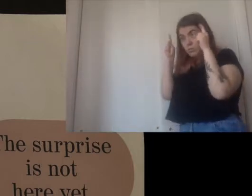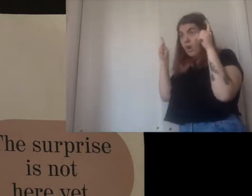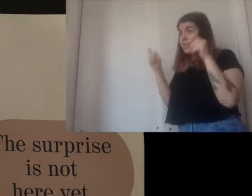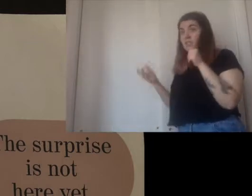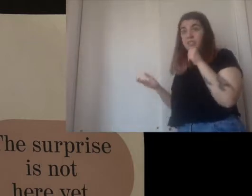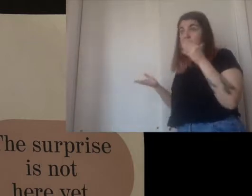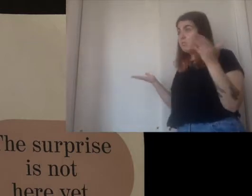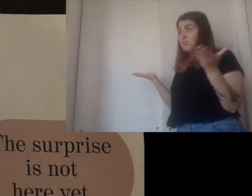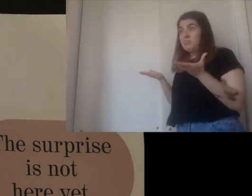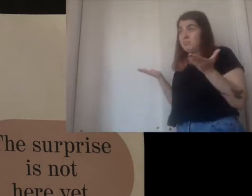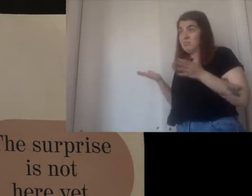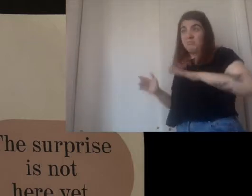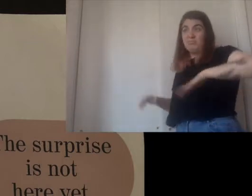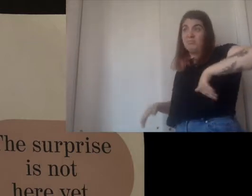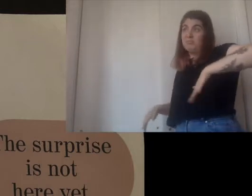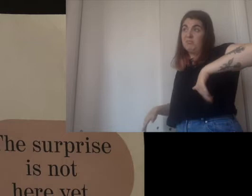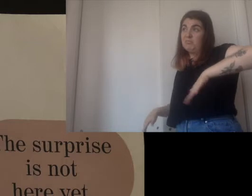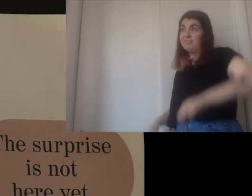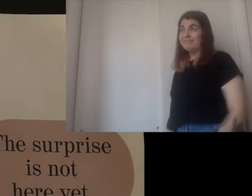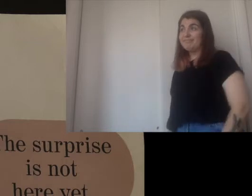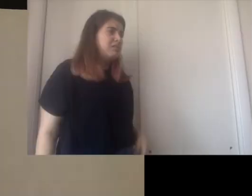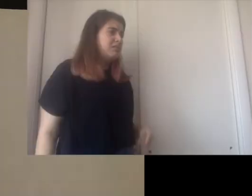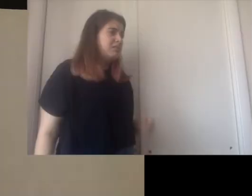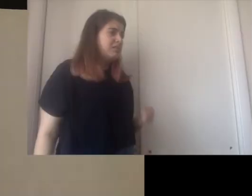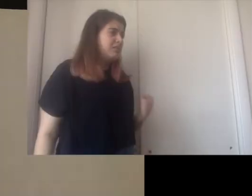The surprise is not here yet.